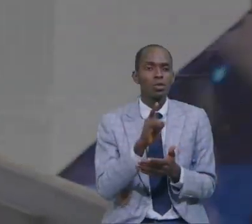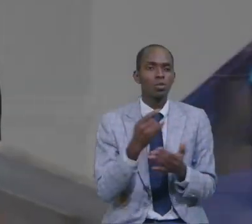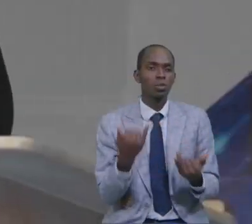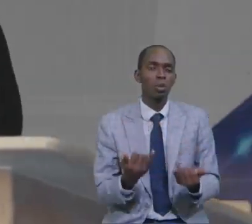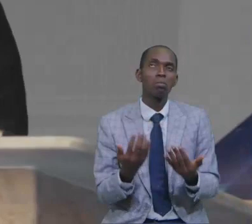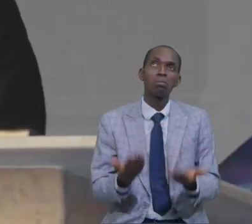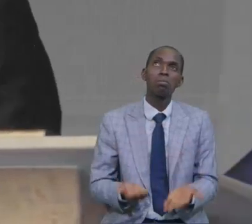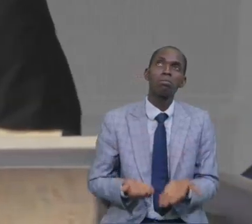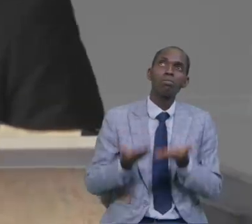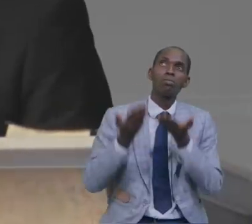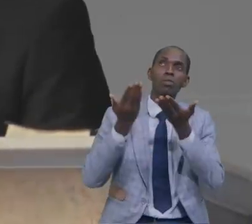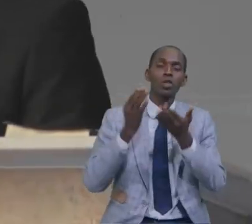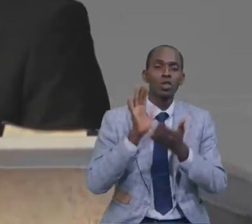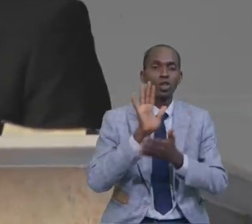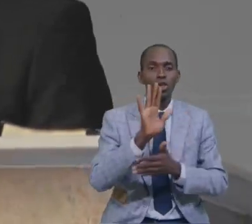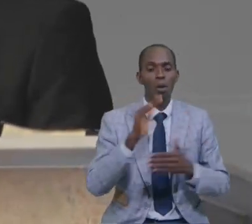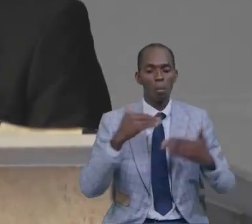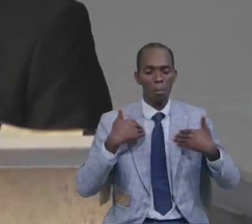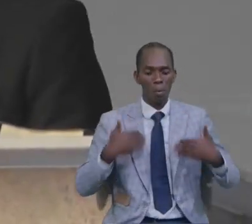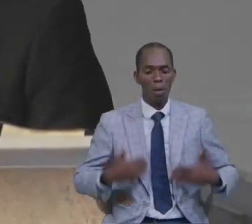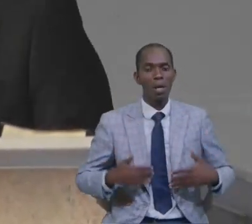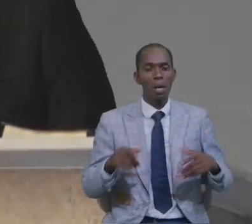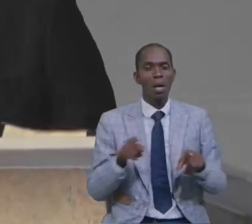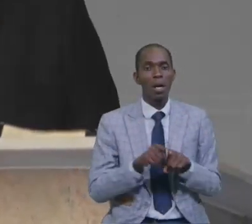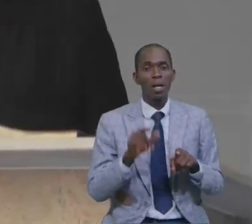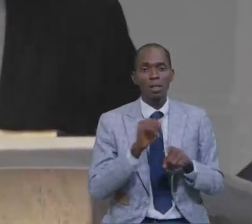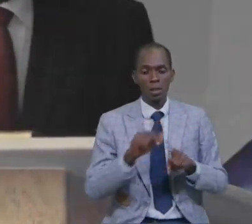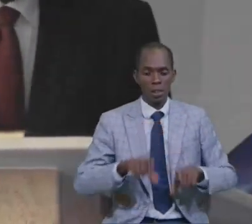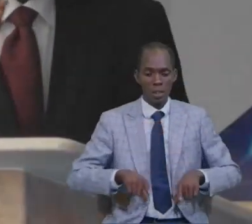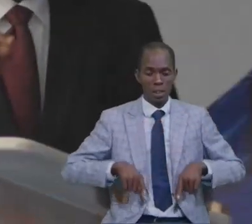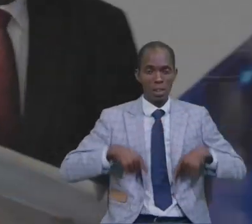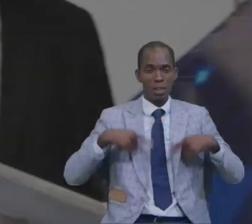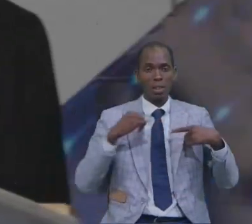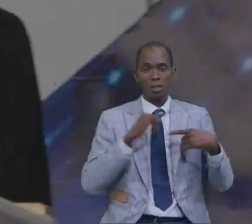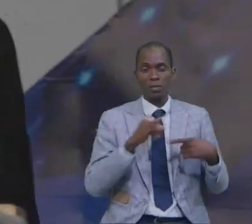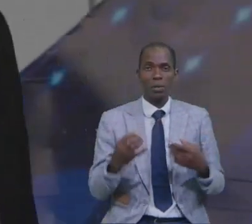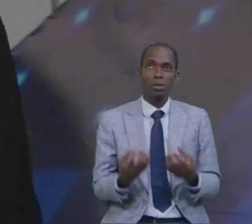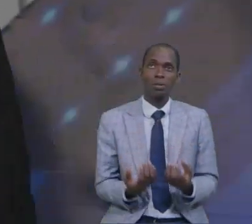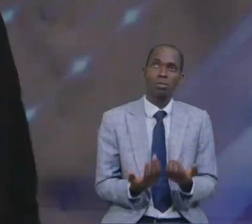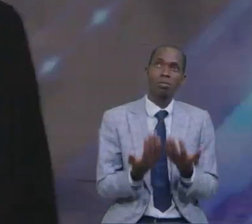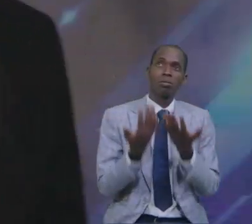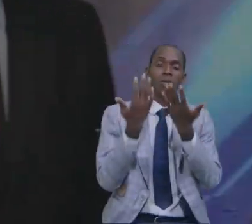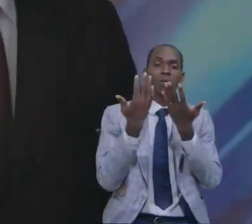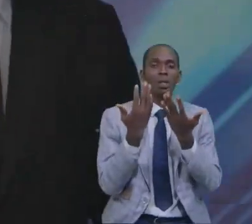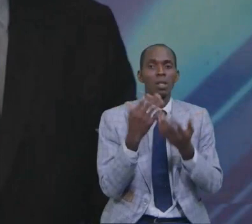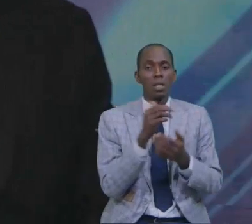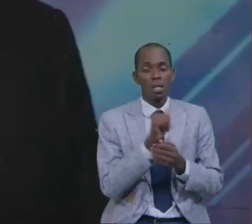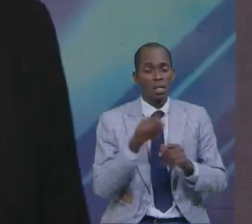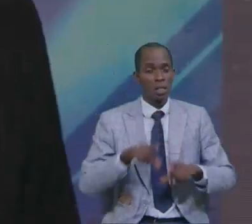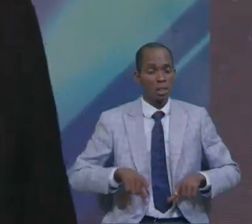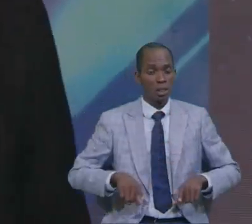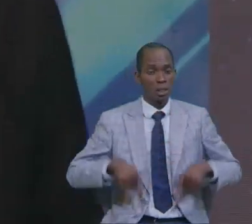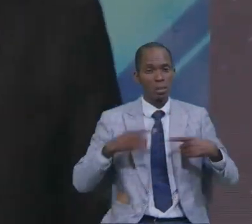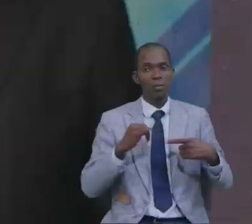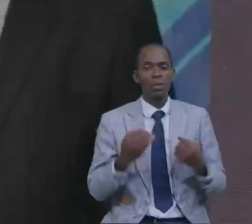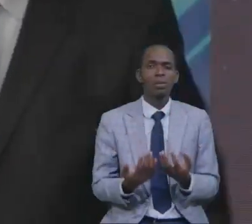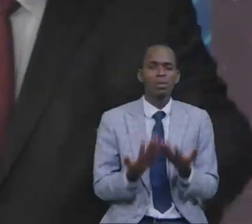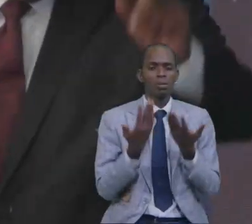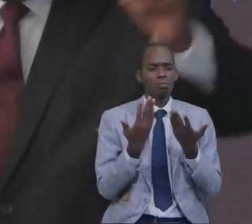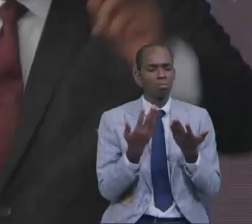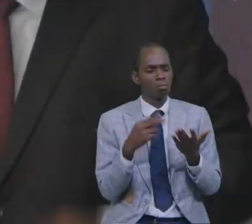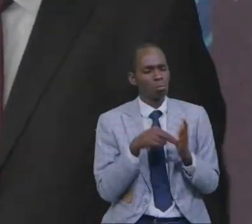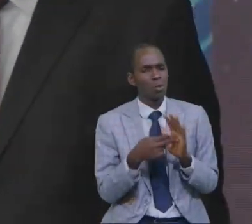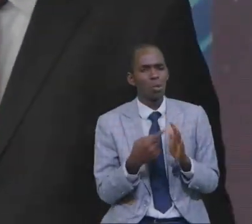living sacrifice. What does that mean? You used to present your body to Satan,